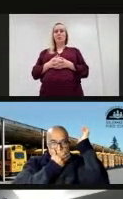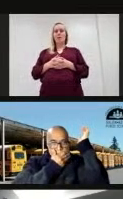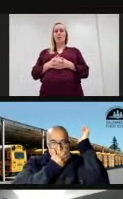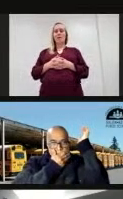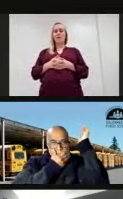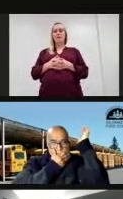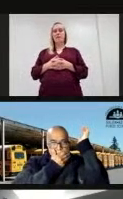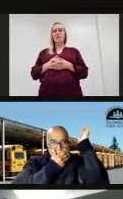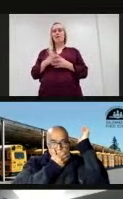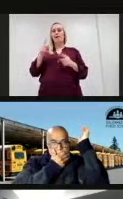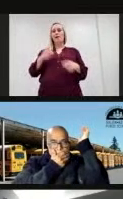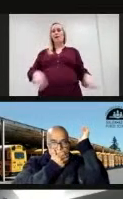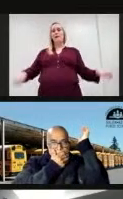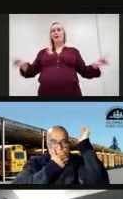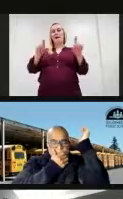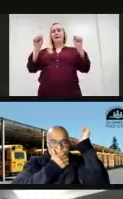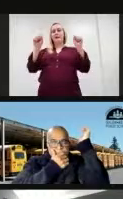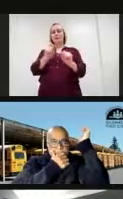be able to zoom in.